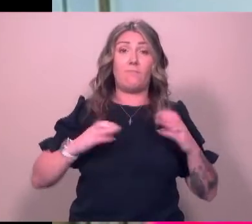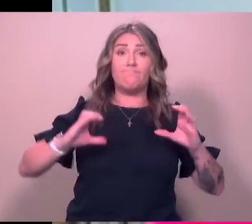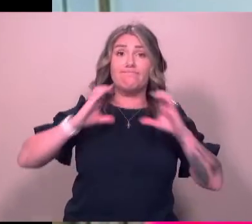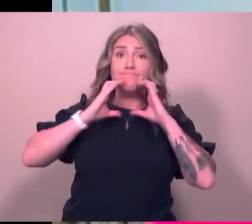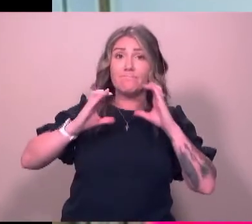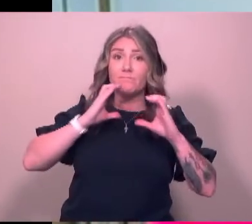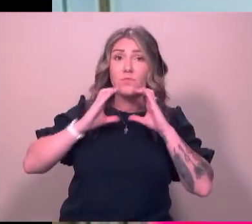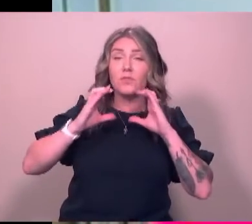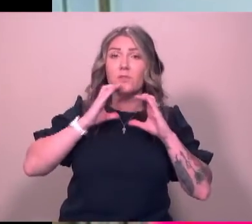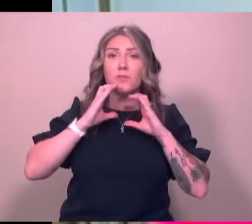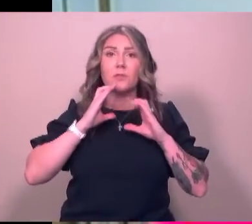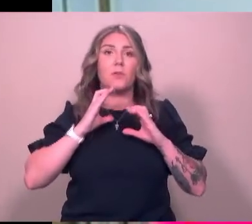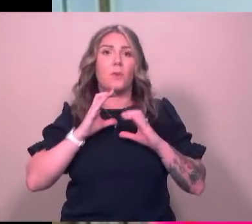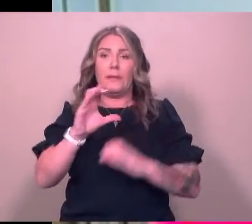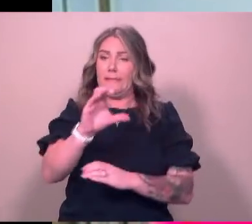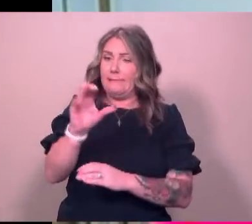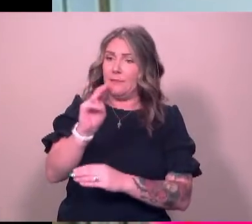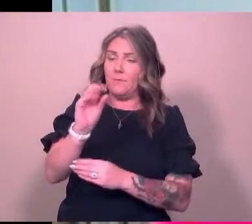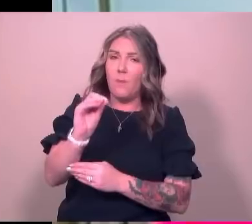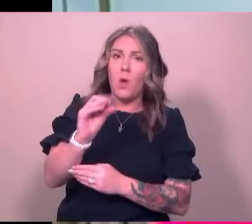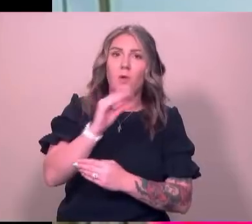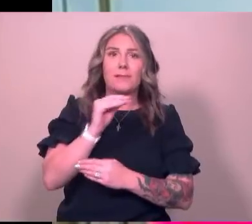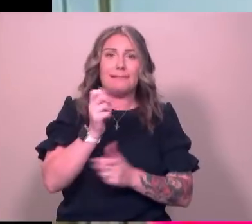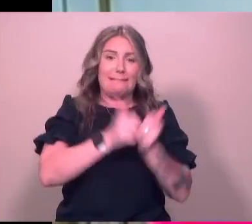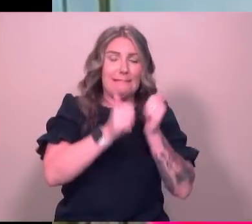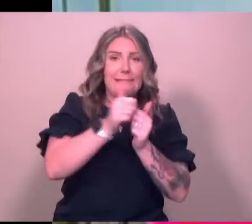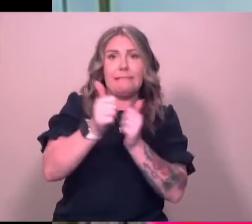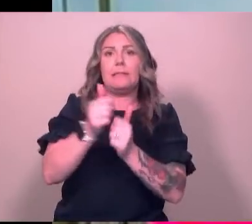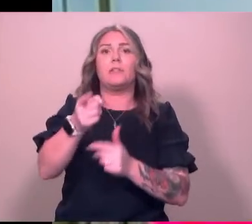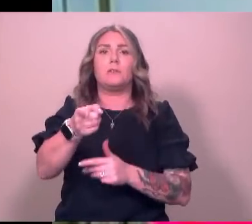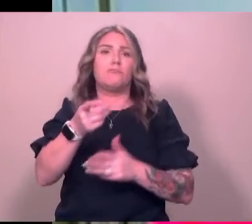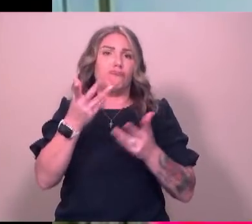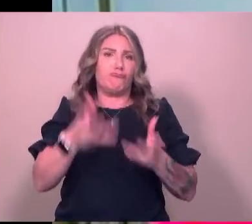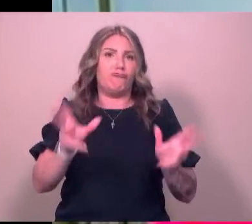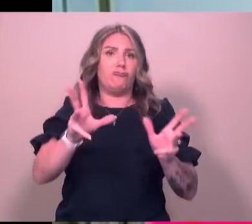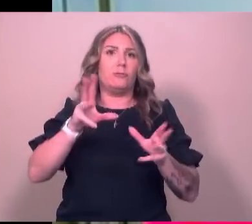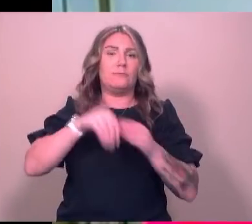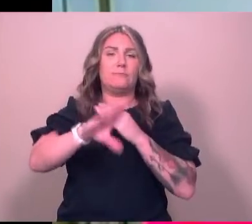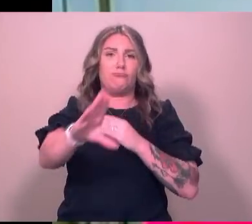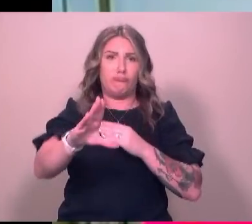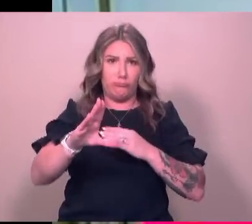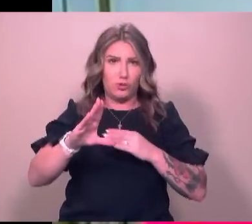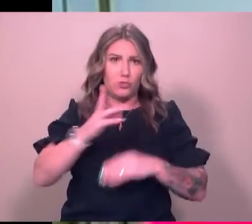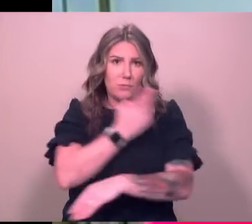conversations amongst the CMOs, and I know each of you have done that in your facilities,